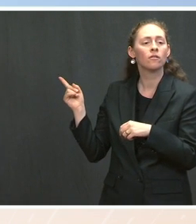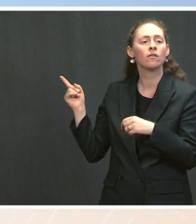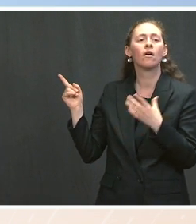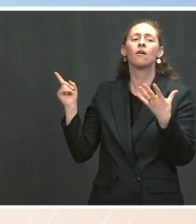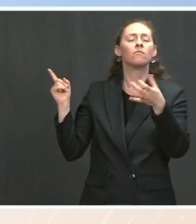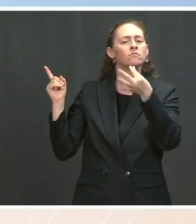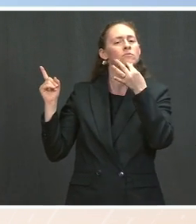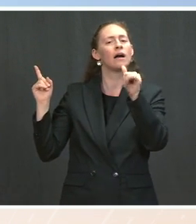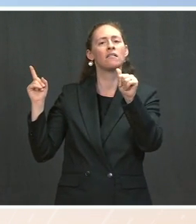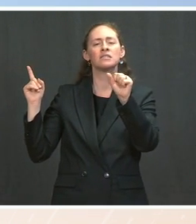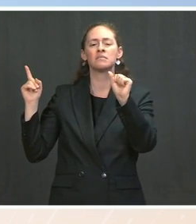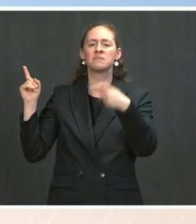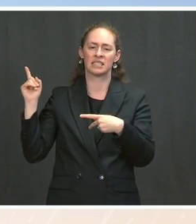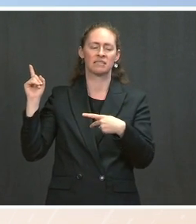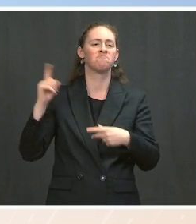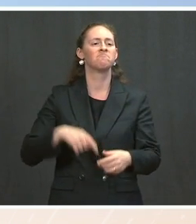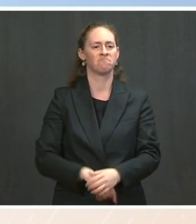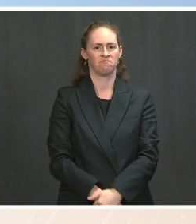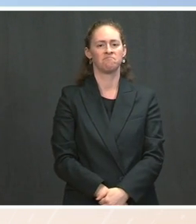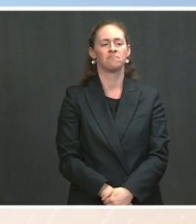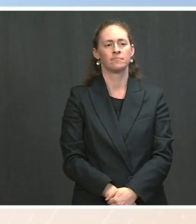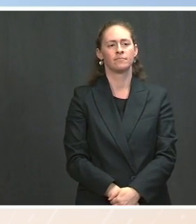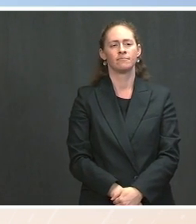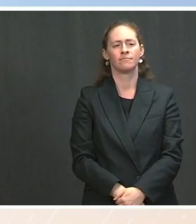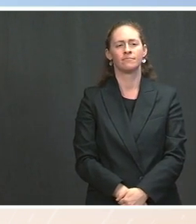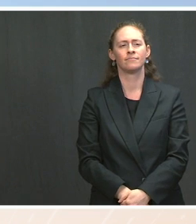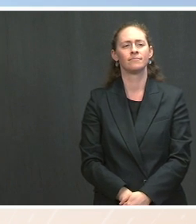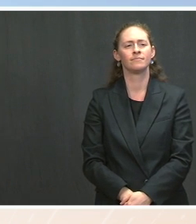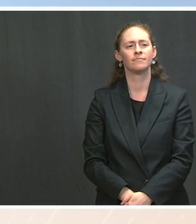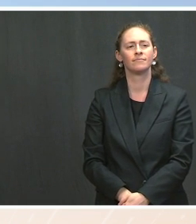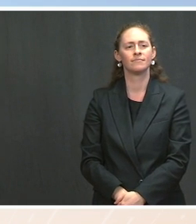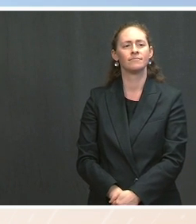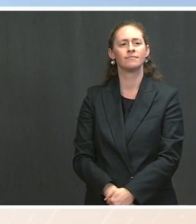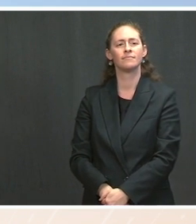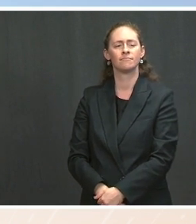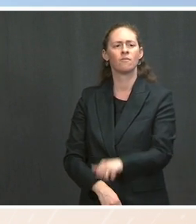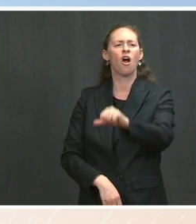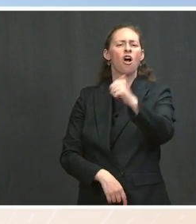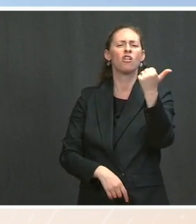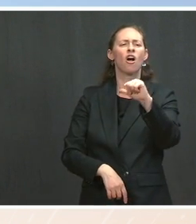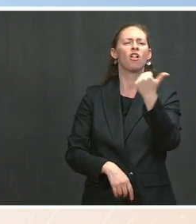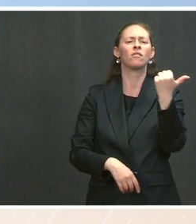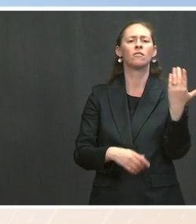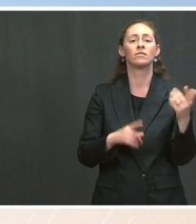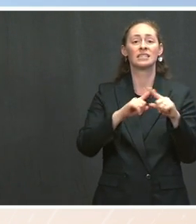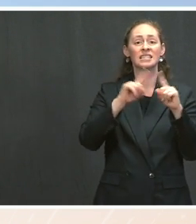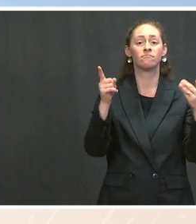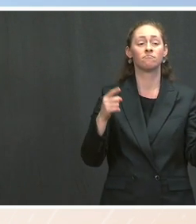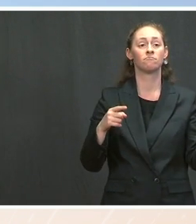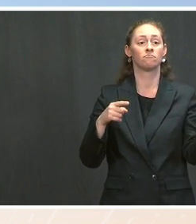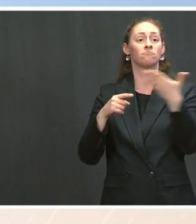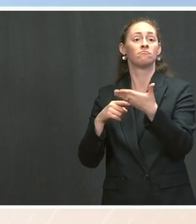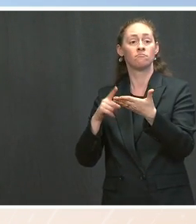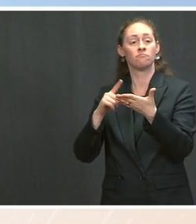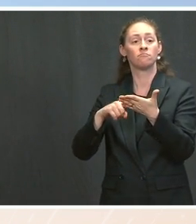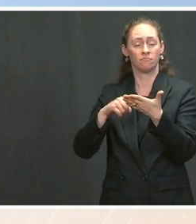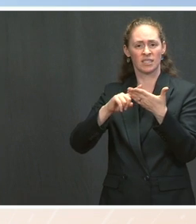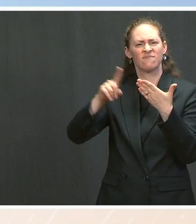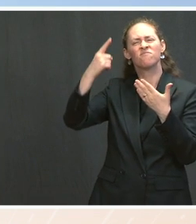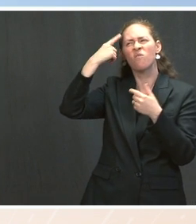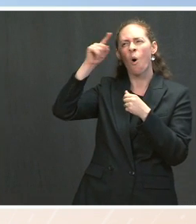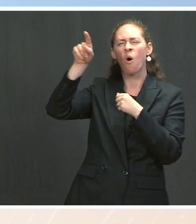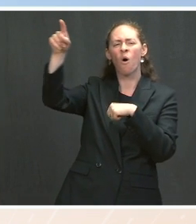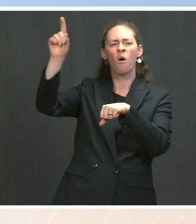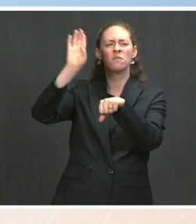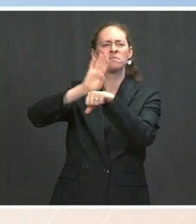you, this counter proposal. Yeah. Can you tell us specifically about the corporate tax rate? Has there been any change to the corporate tax rate? Has it come